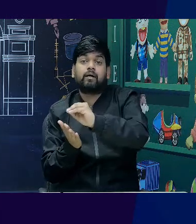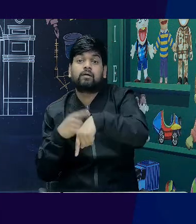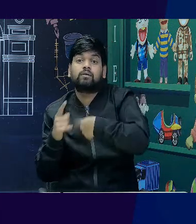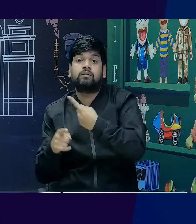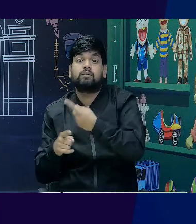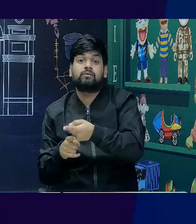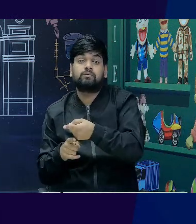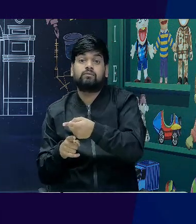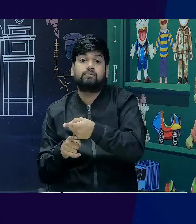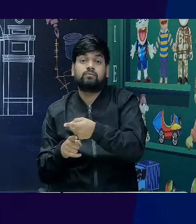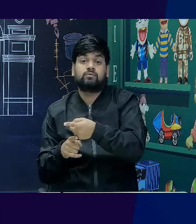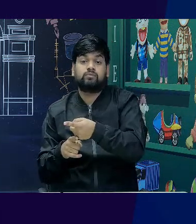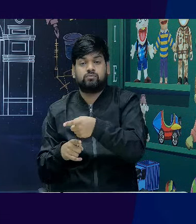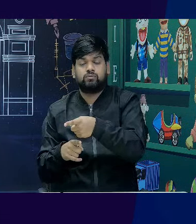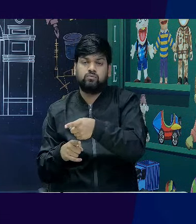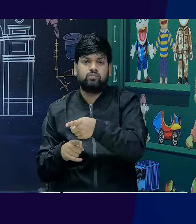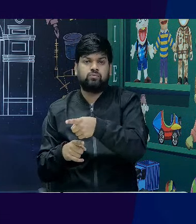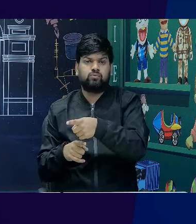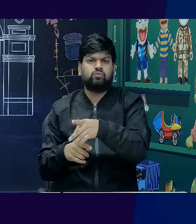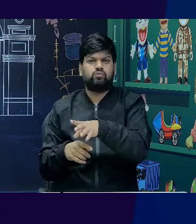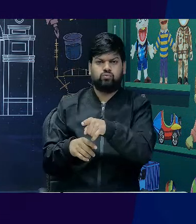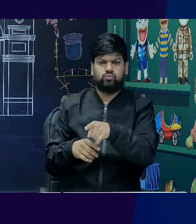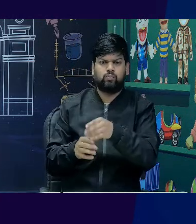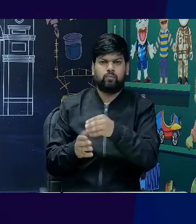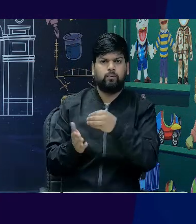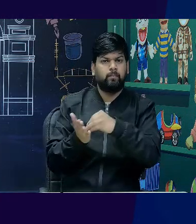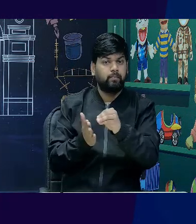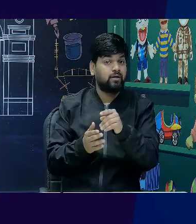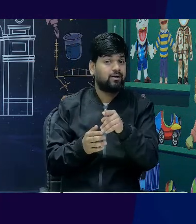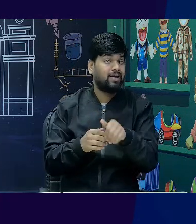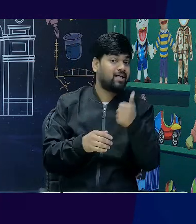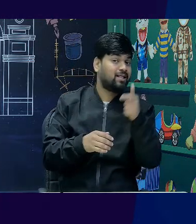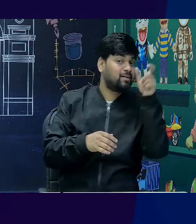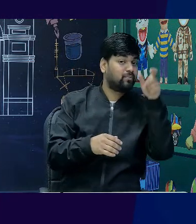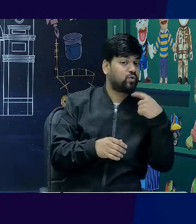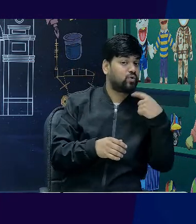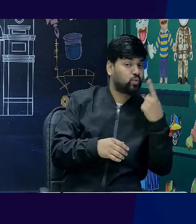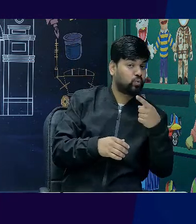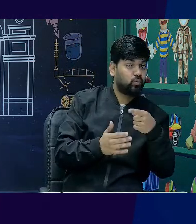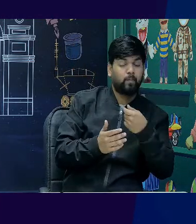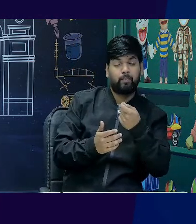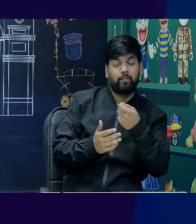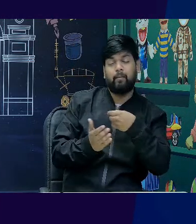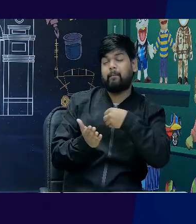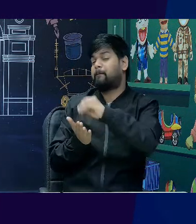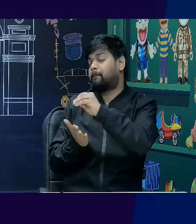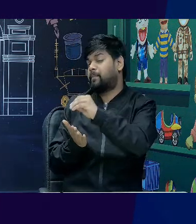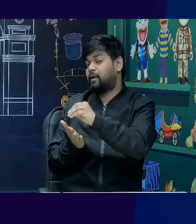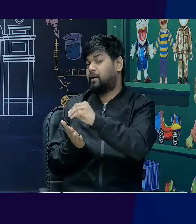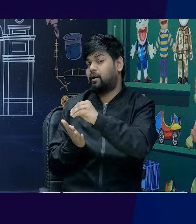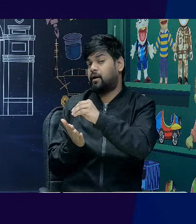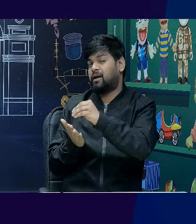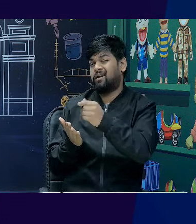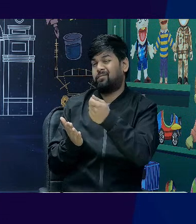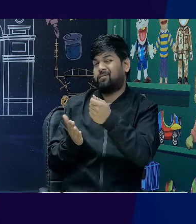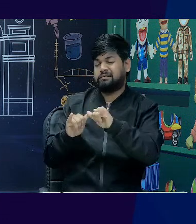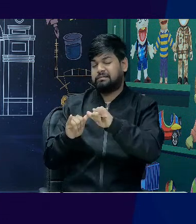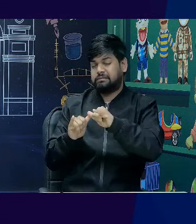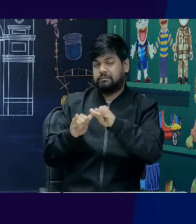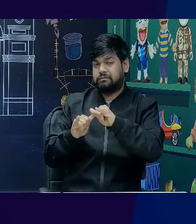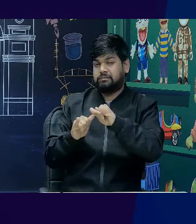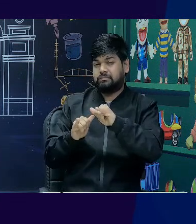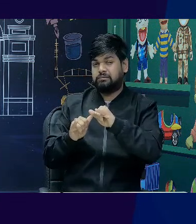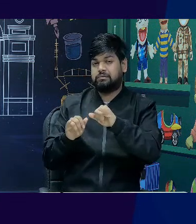capacity to pay for that swimming pool or to swim. Then we come on to free goods, which are basic goods that we need